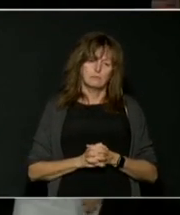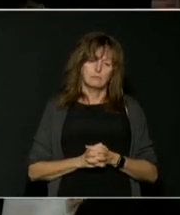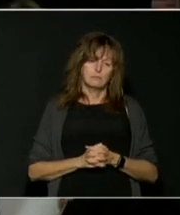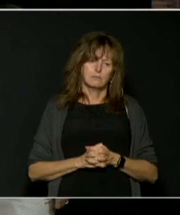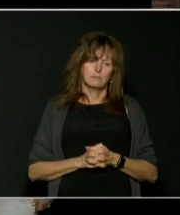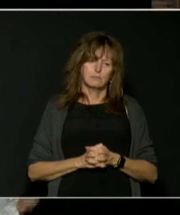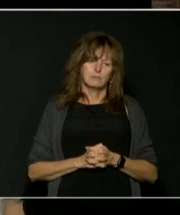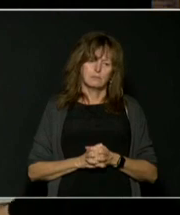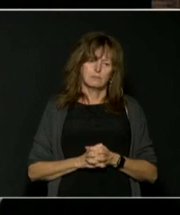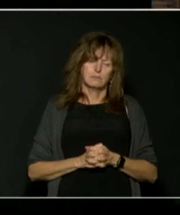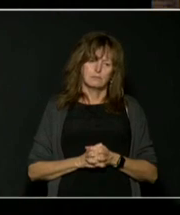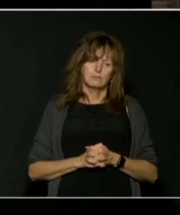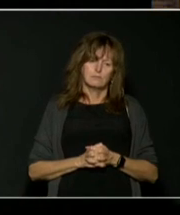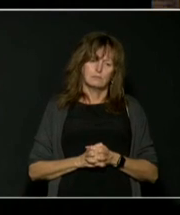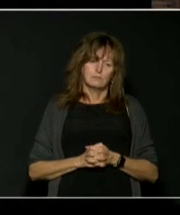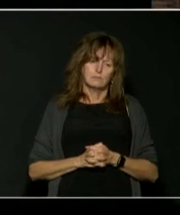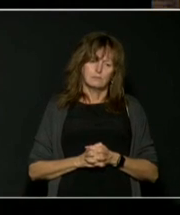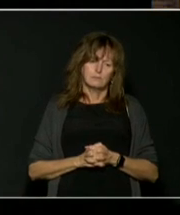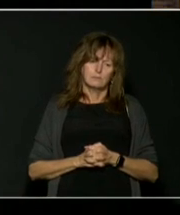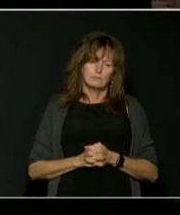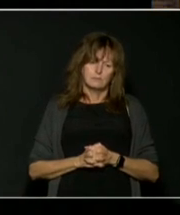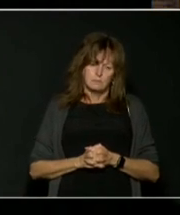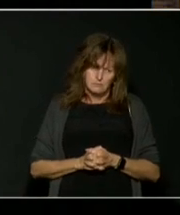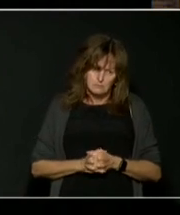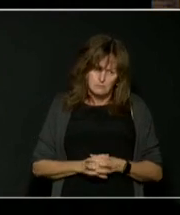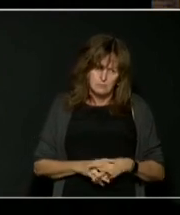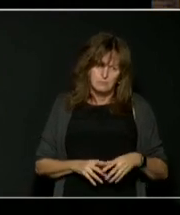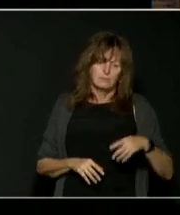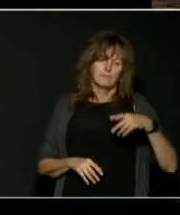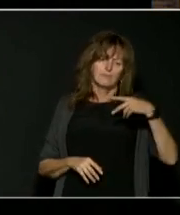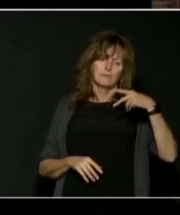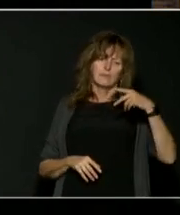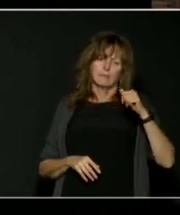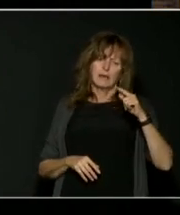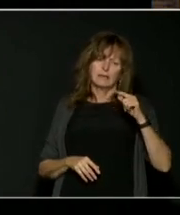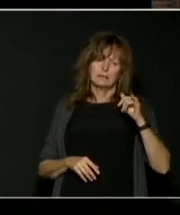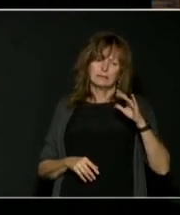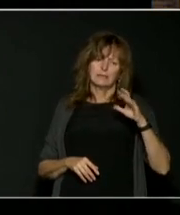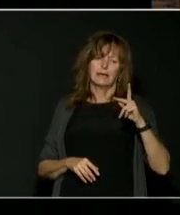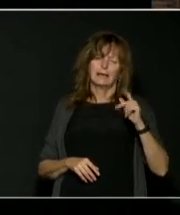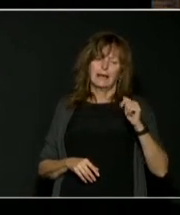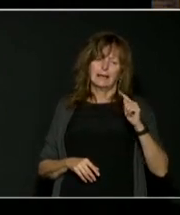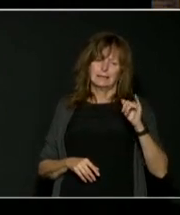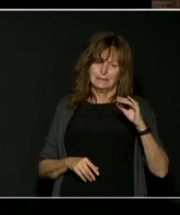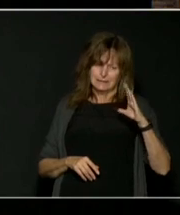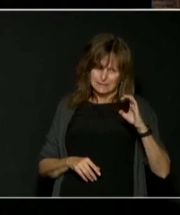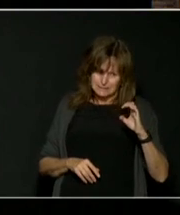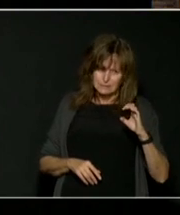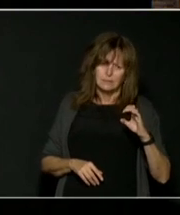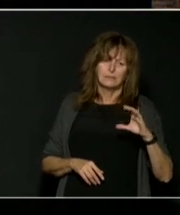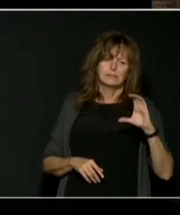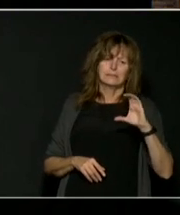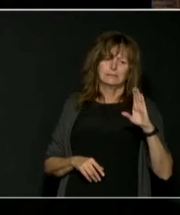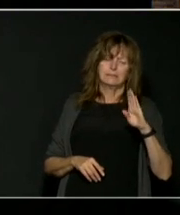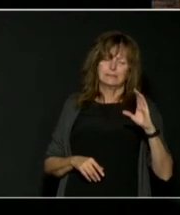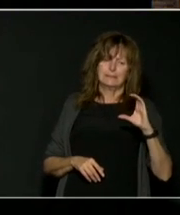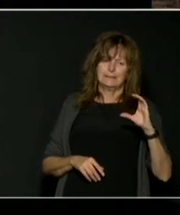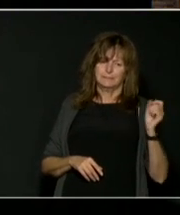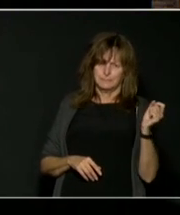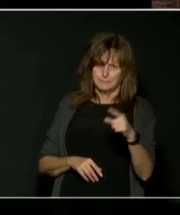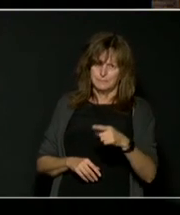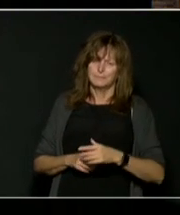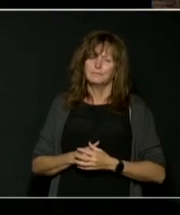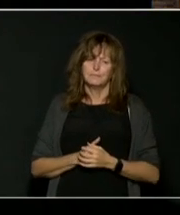comes from Katie Nicholson with CBC News. Please go ahead. Yeah, yesterday the Pharmacy Association sort